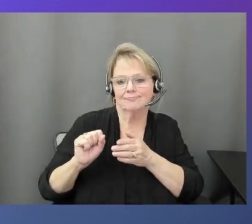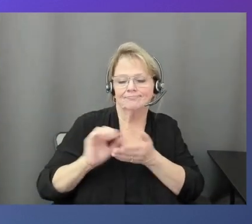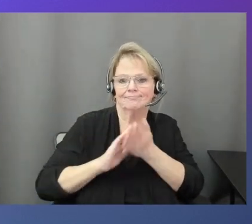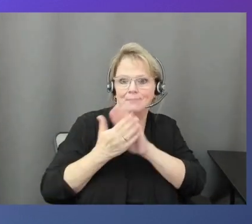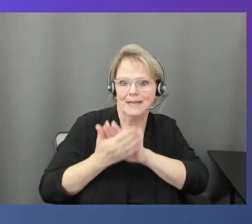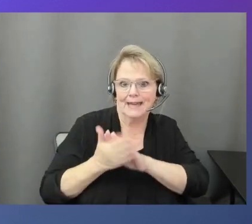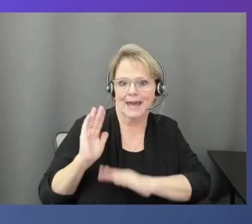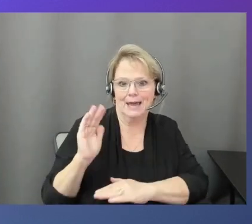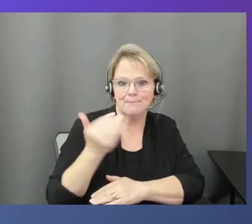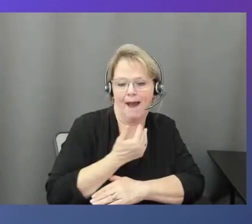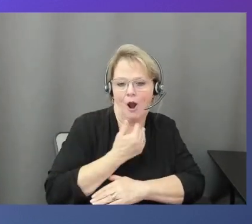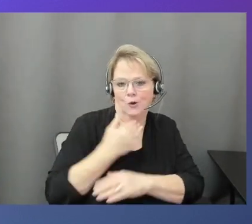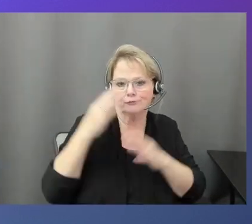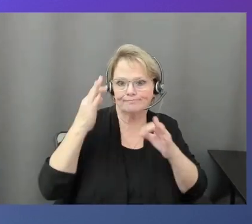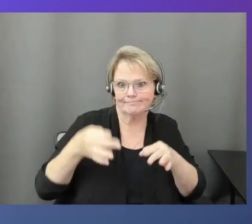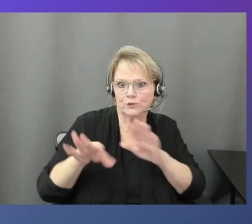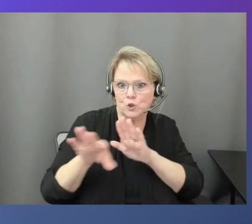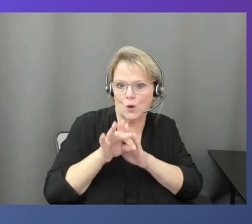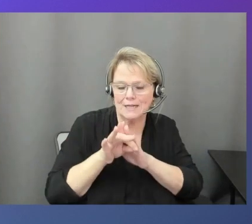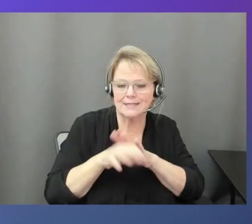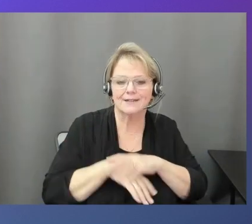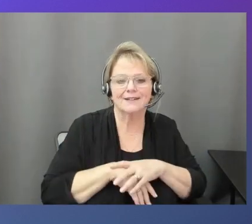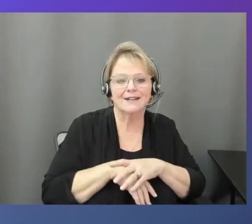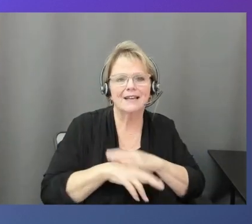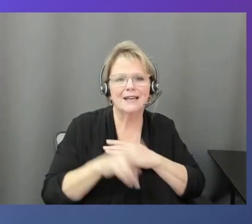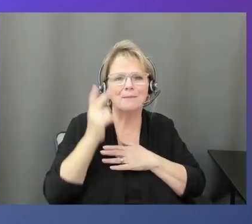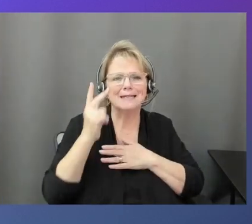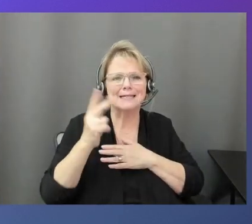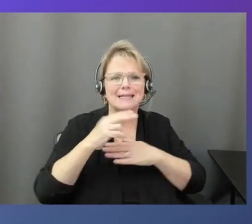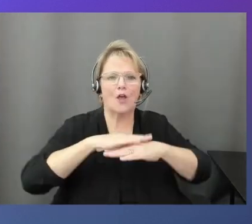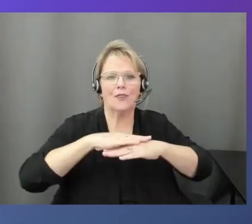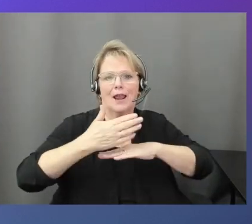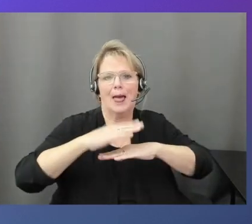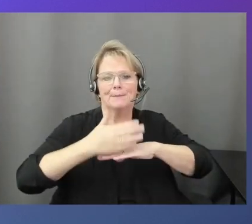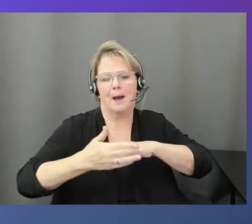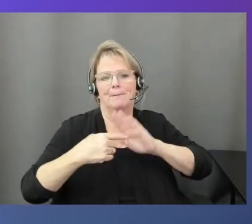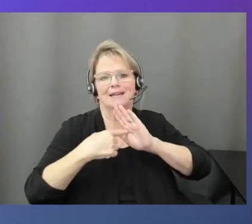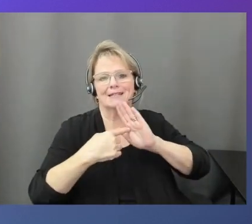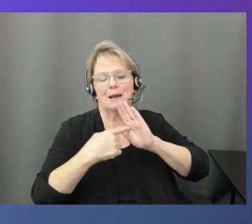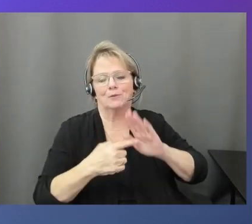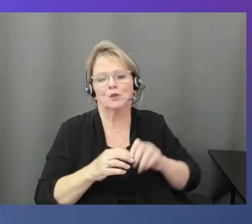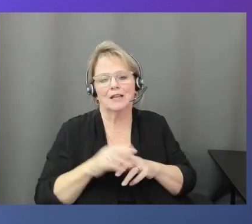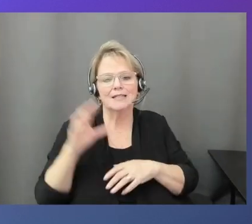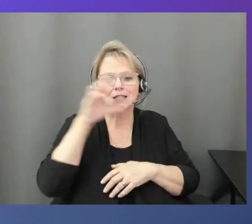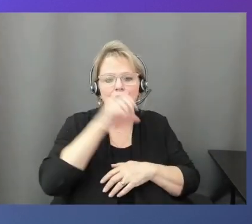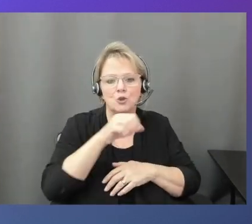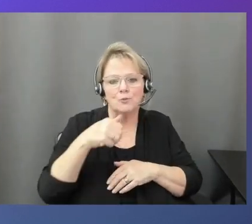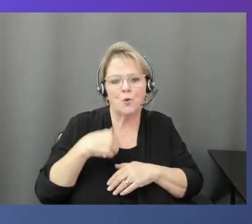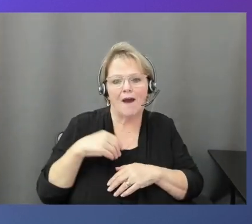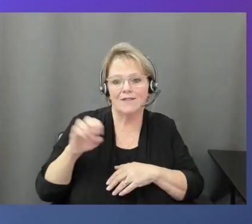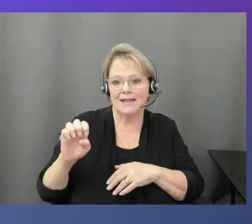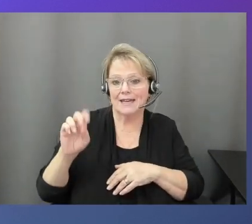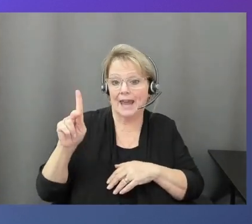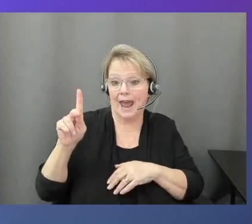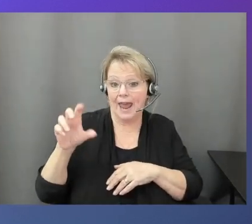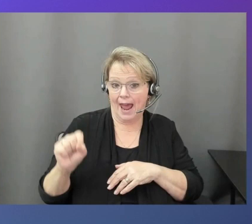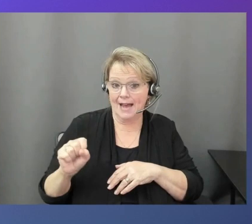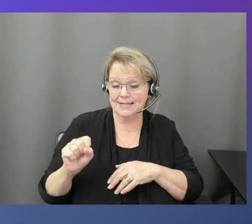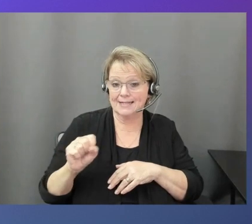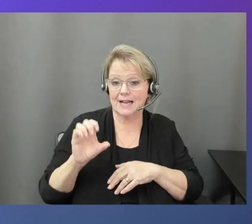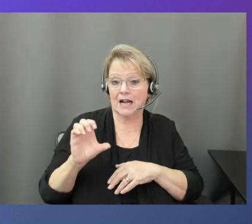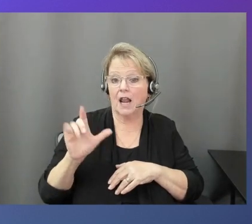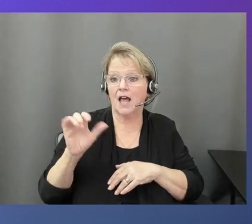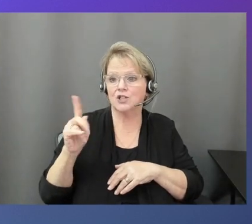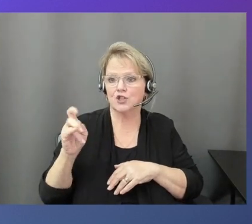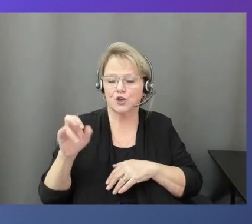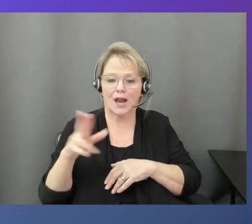that actually looks like. Okay, yeah, that'd be awesome to see. Very, very quickly, assume you have an EKS cluster here and you've launched worker nodes, not just